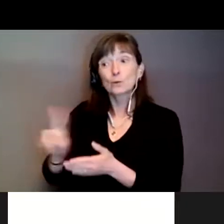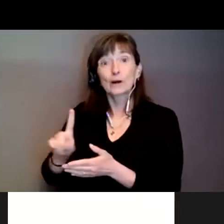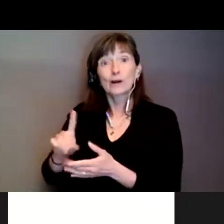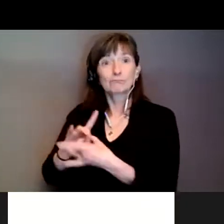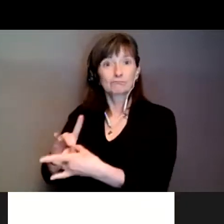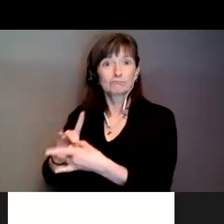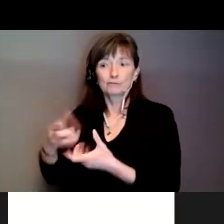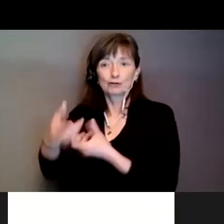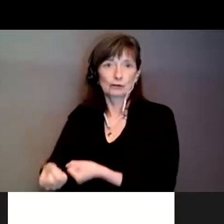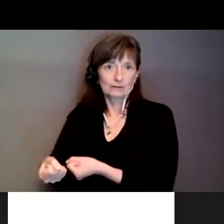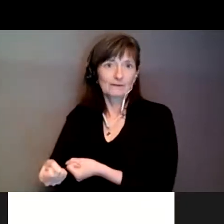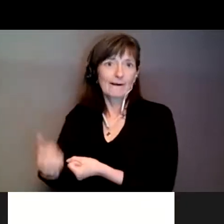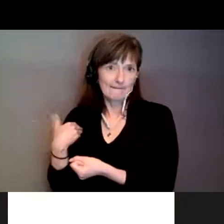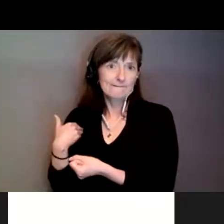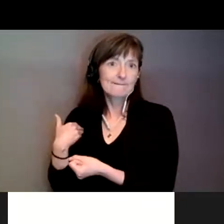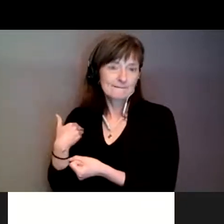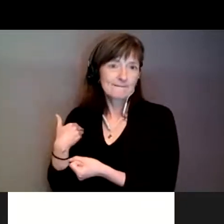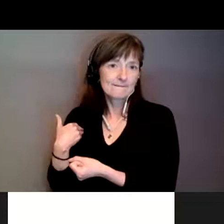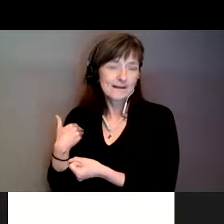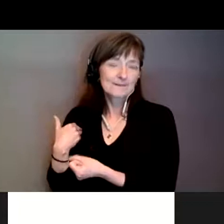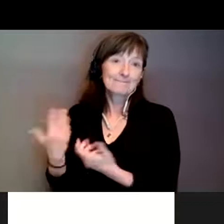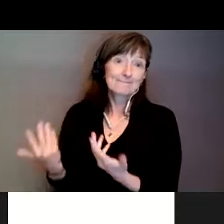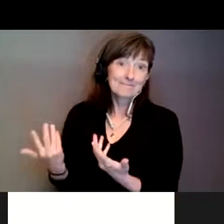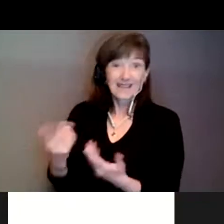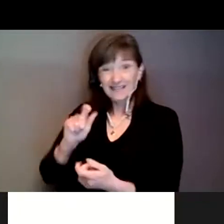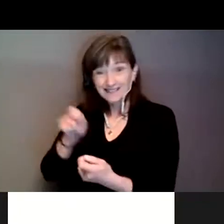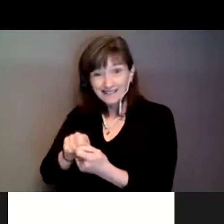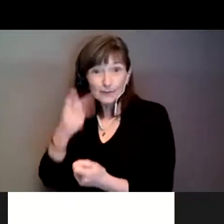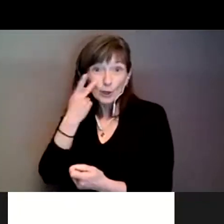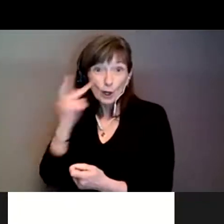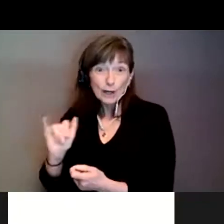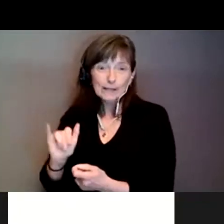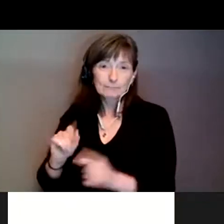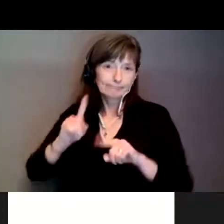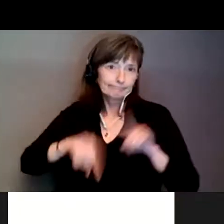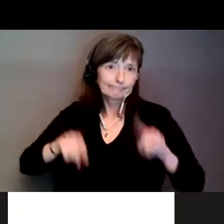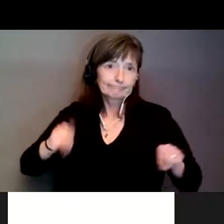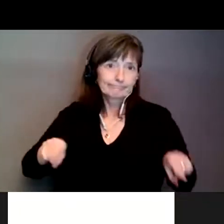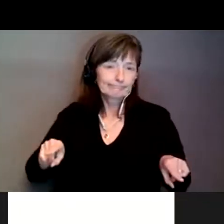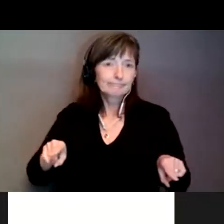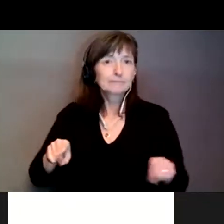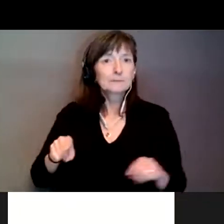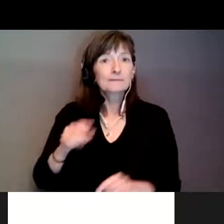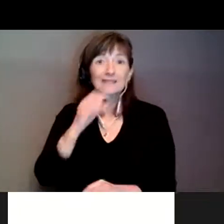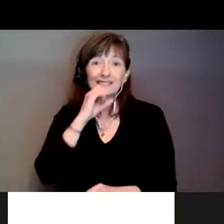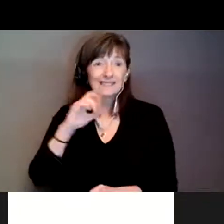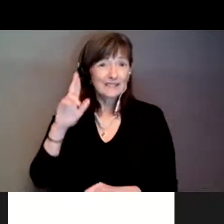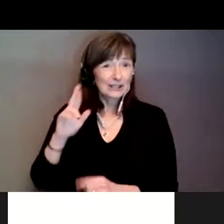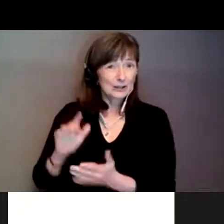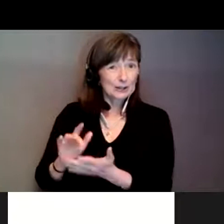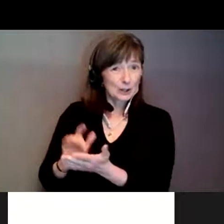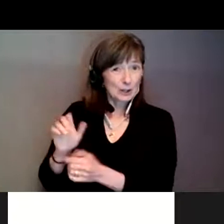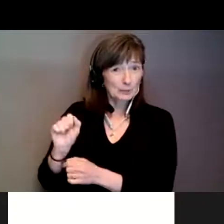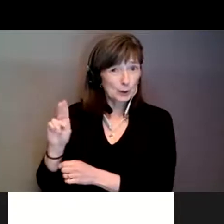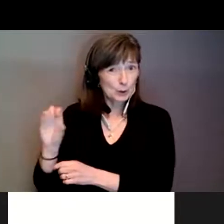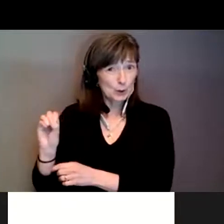And that can happen in a variety of ways. Elder abuse is so layered. There's not one thing you can